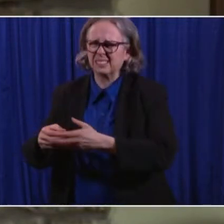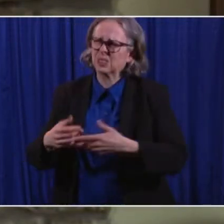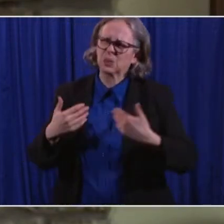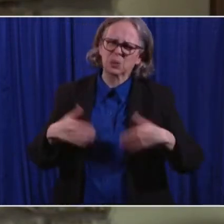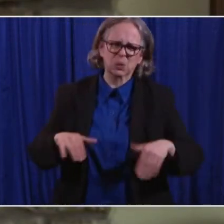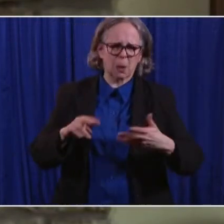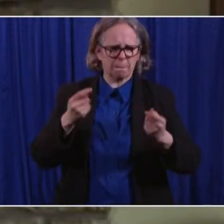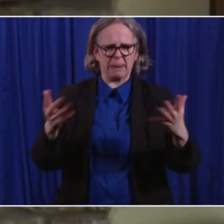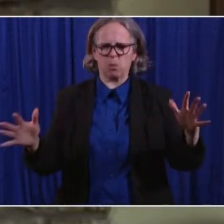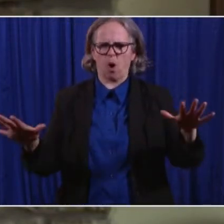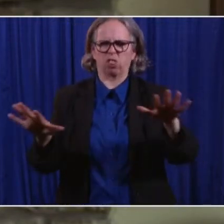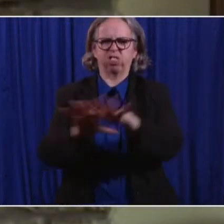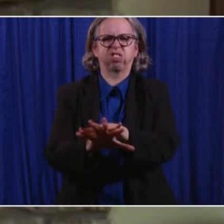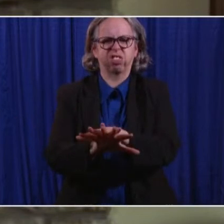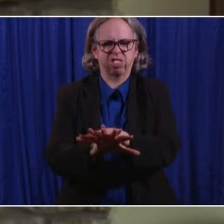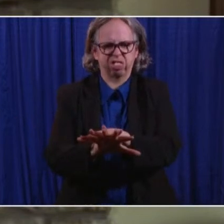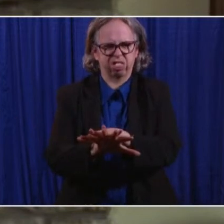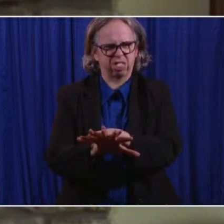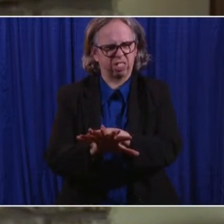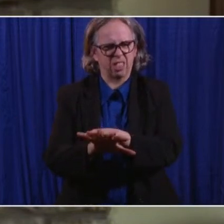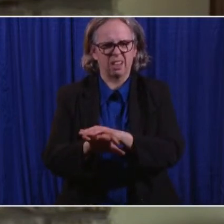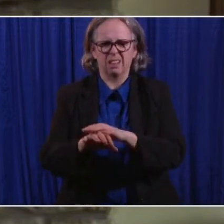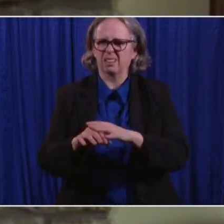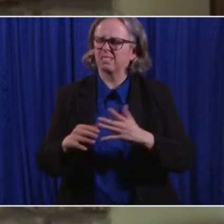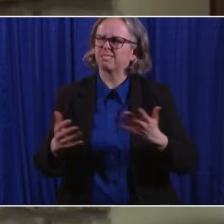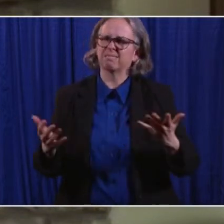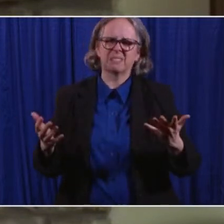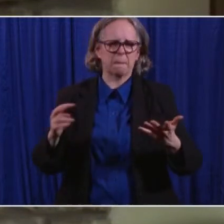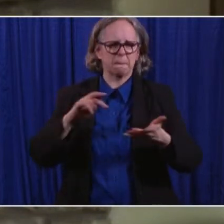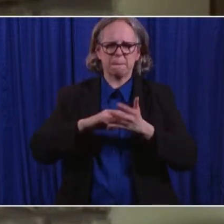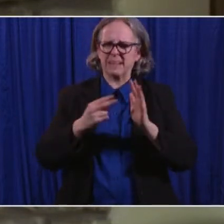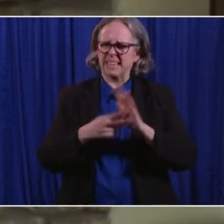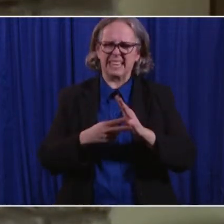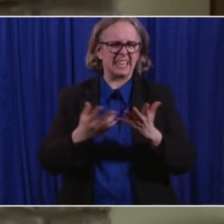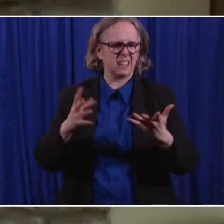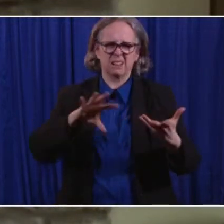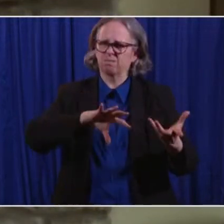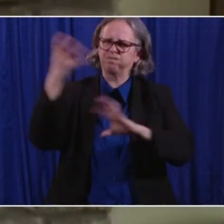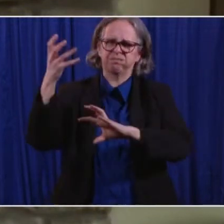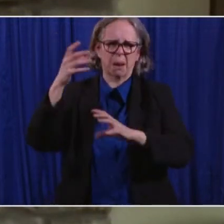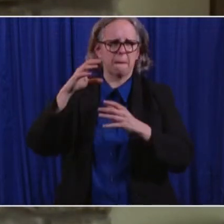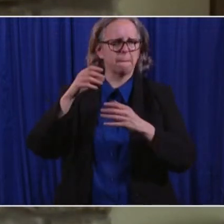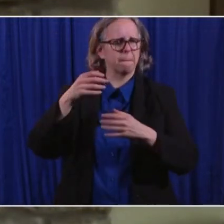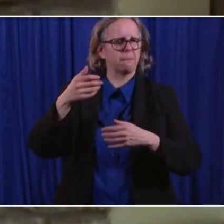Assembly. Let me talk about a couple specific examples.